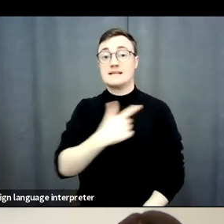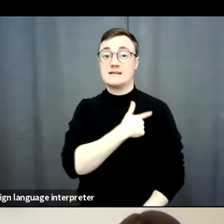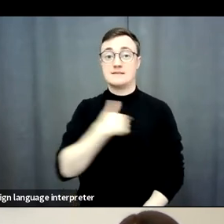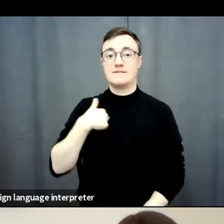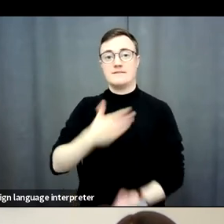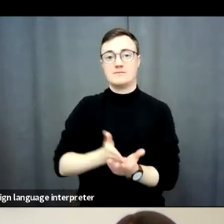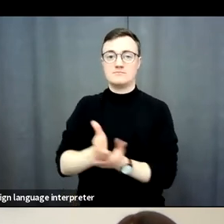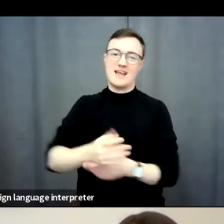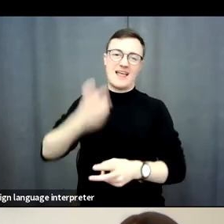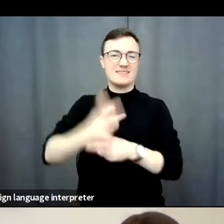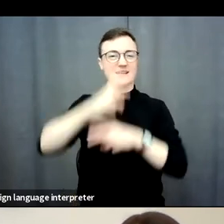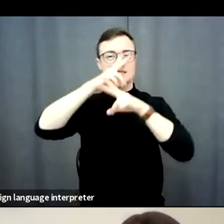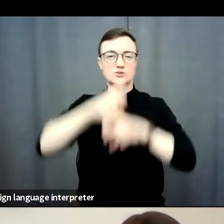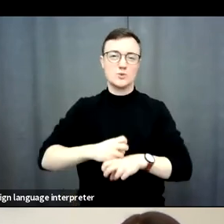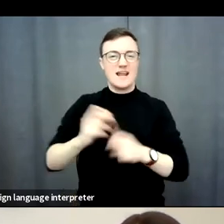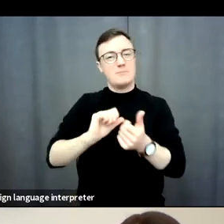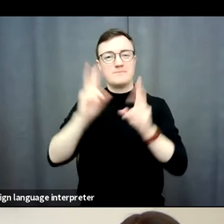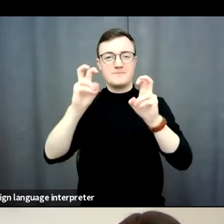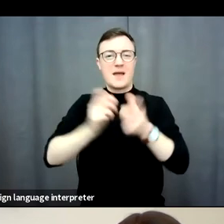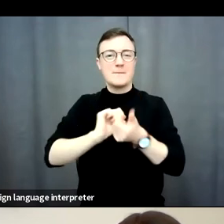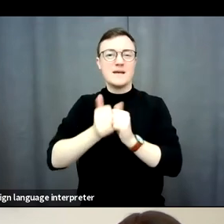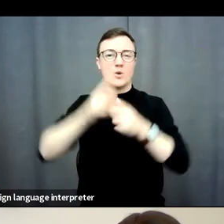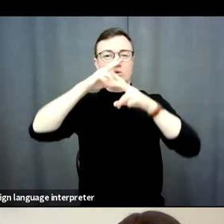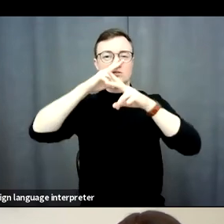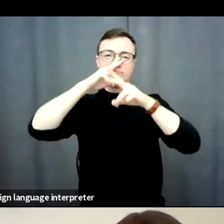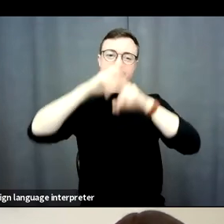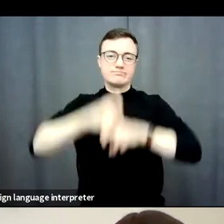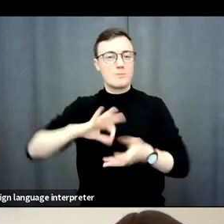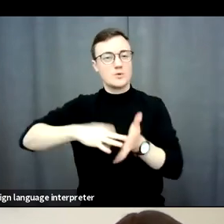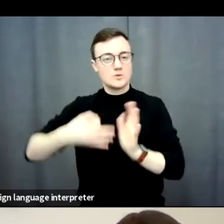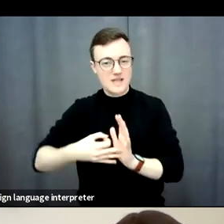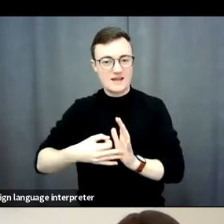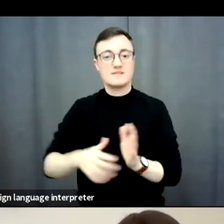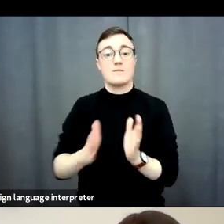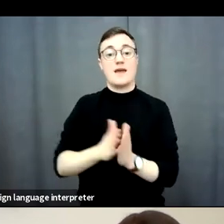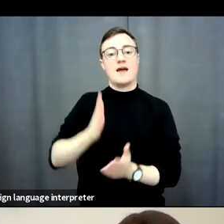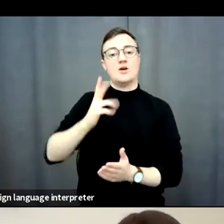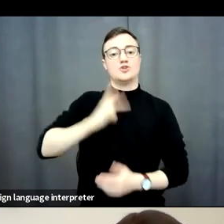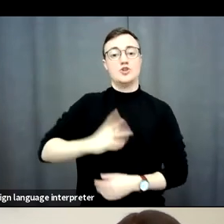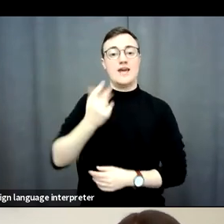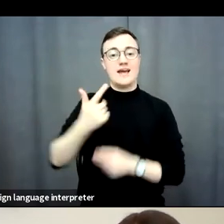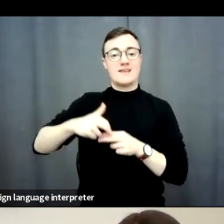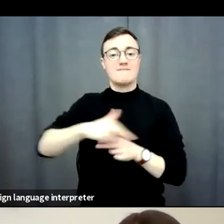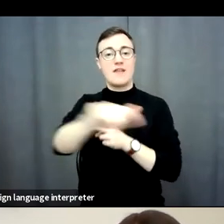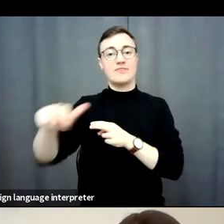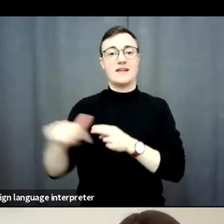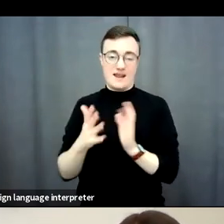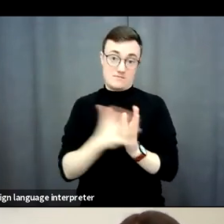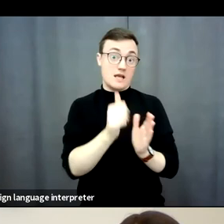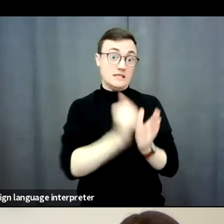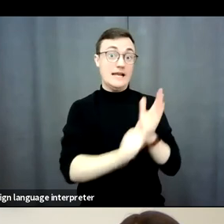conducted a pilot study with safety walkthroughs together with students with